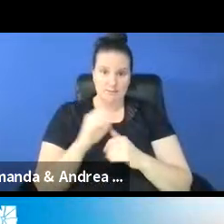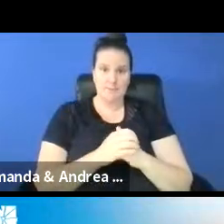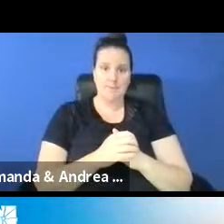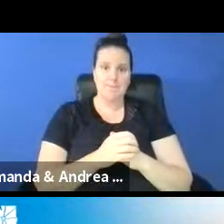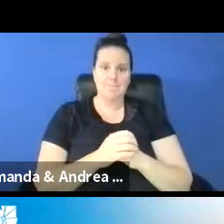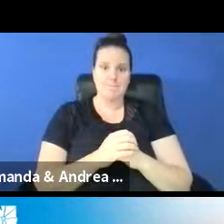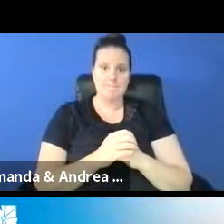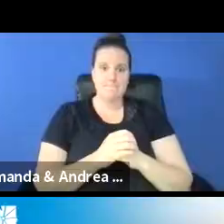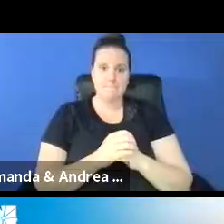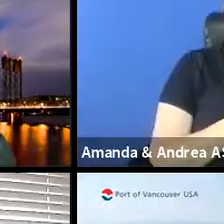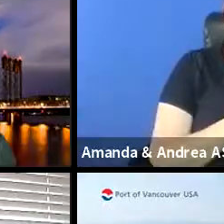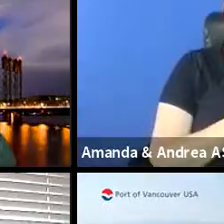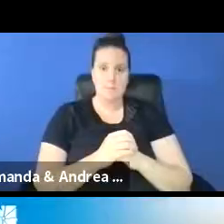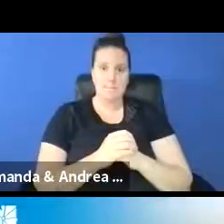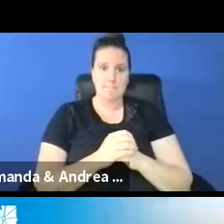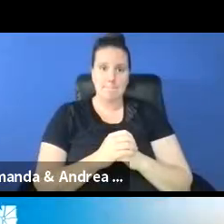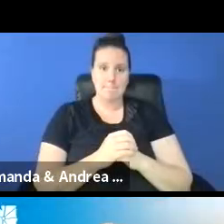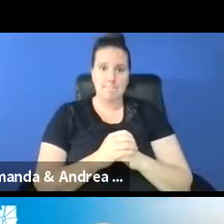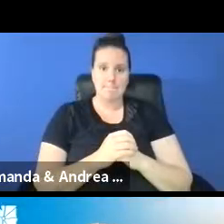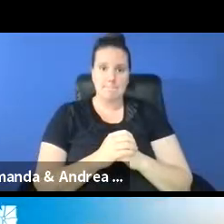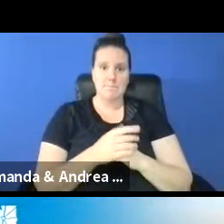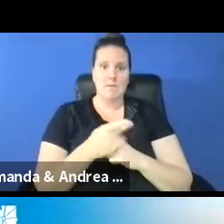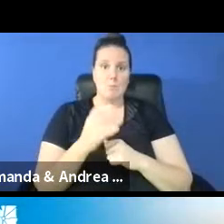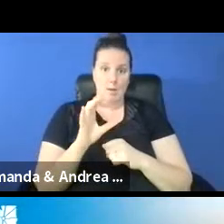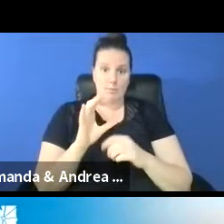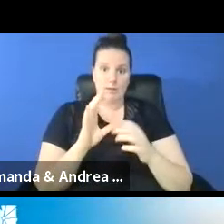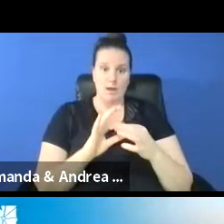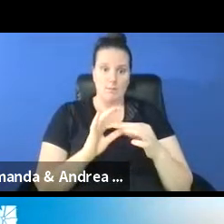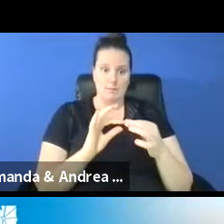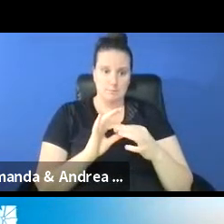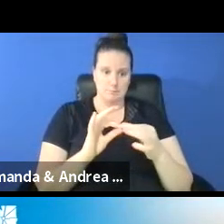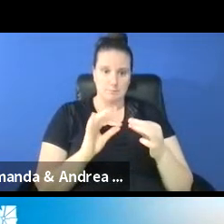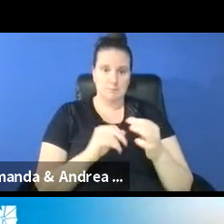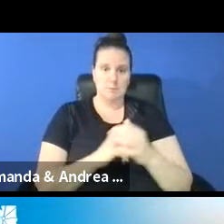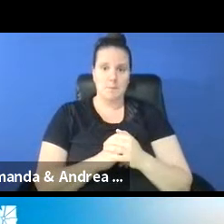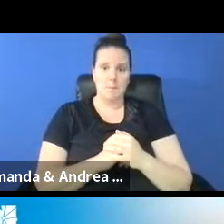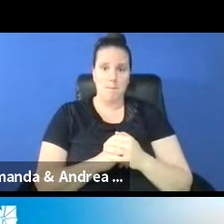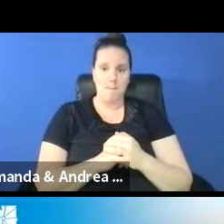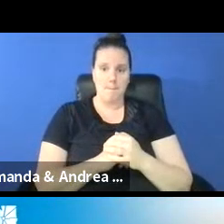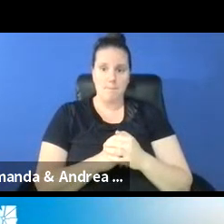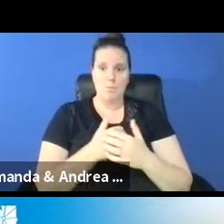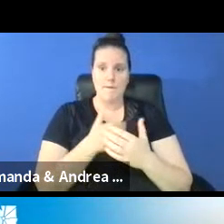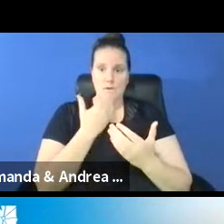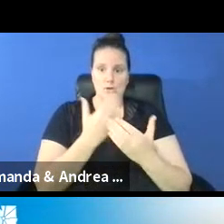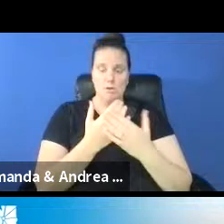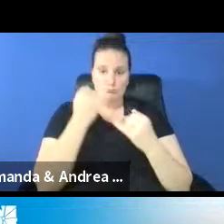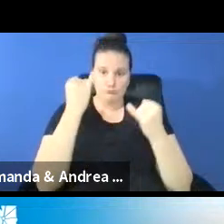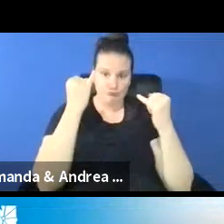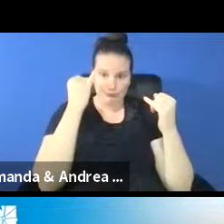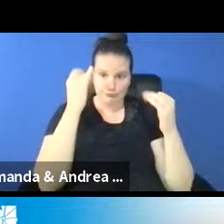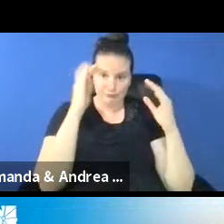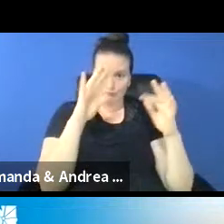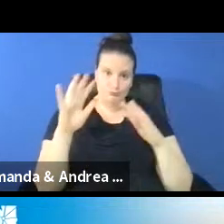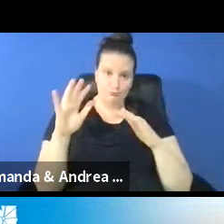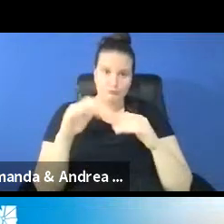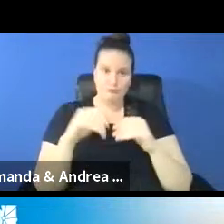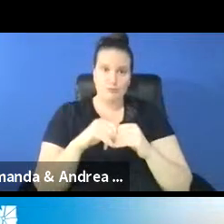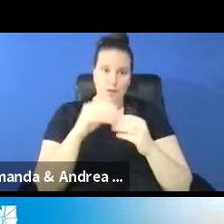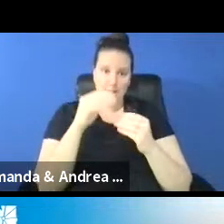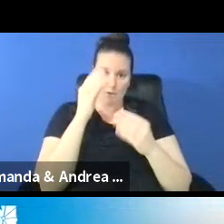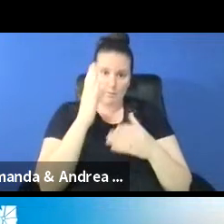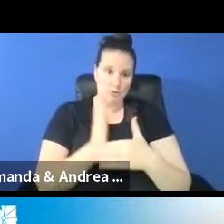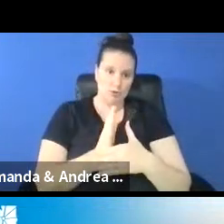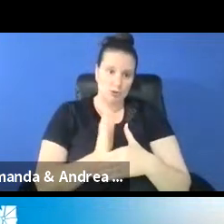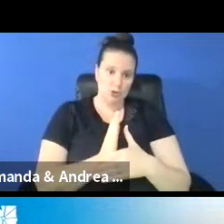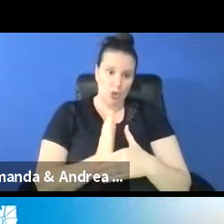And then public comment. So we have some good brainstorming and information